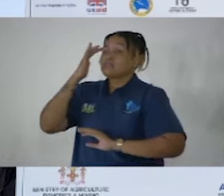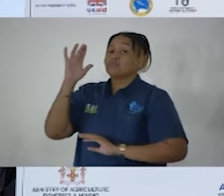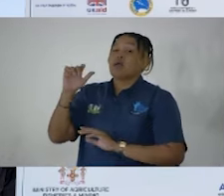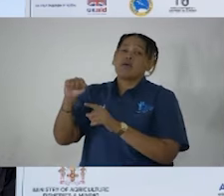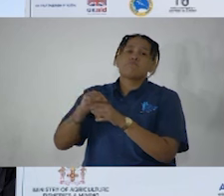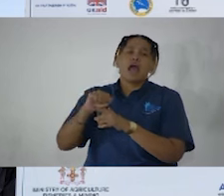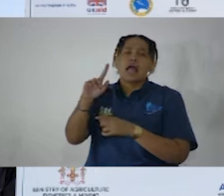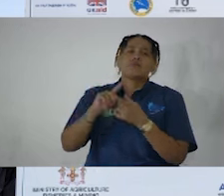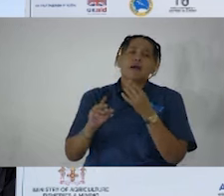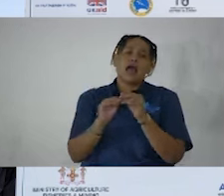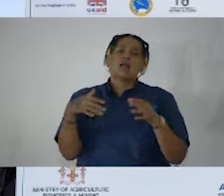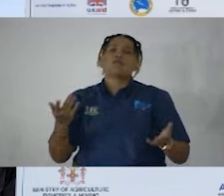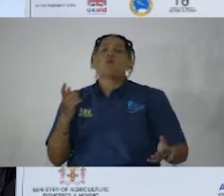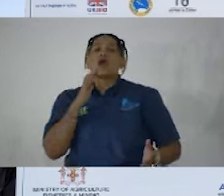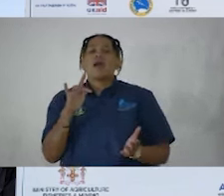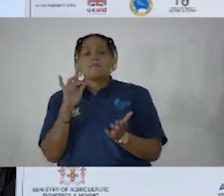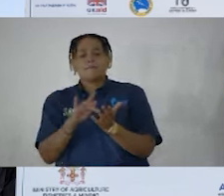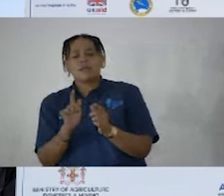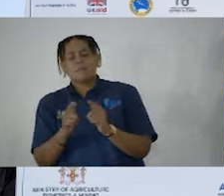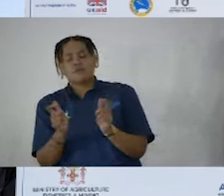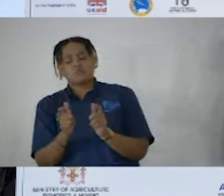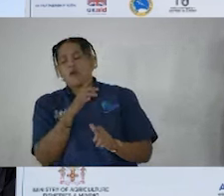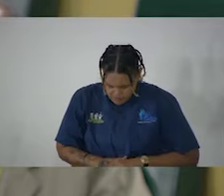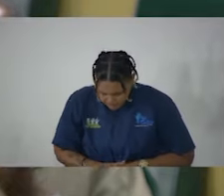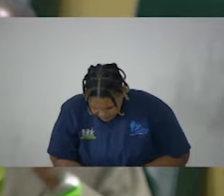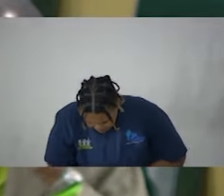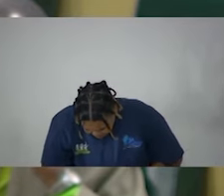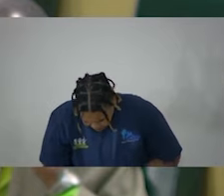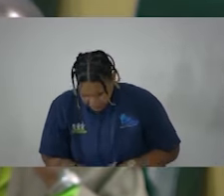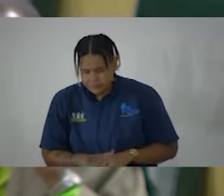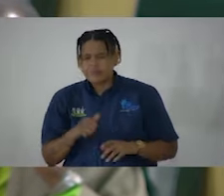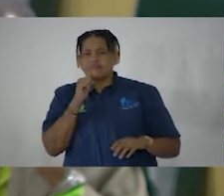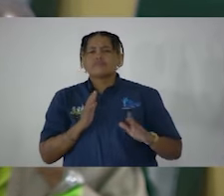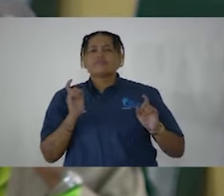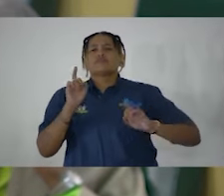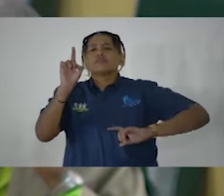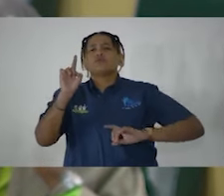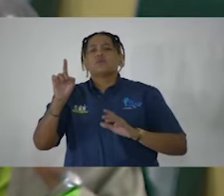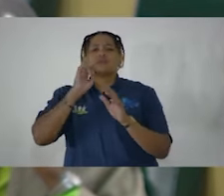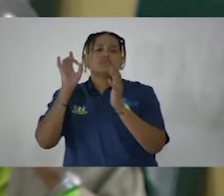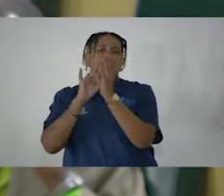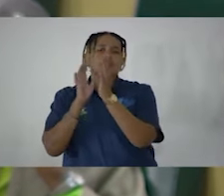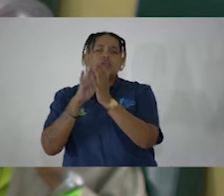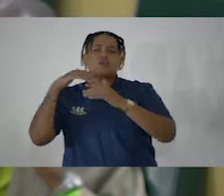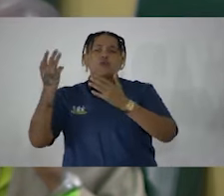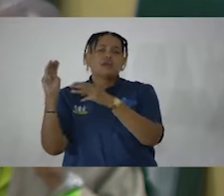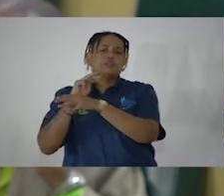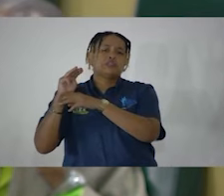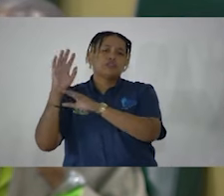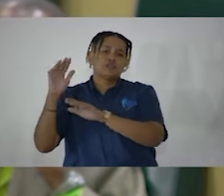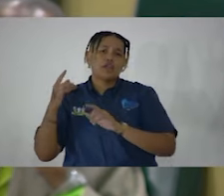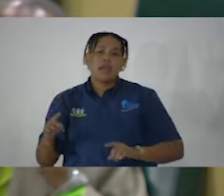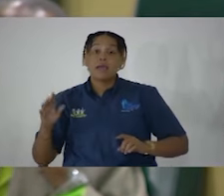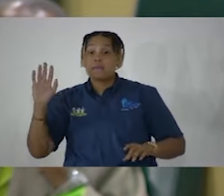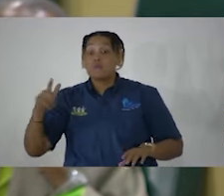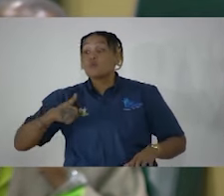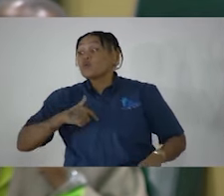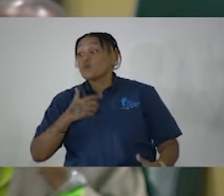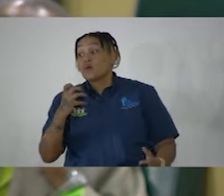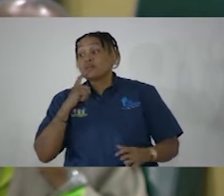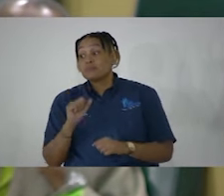practices, as well as medium and small farmers. One of the things that we have earmarked as a ministry is that we want